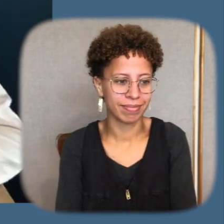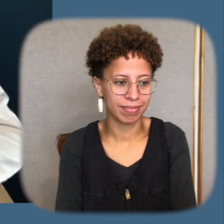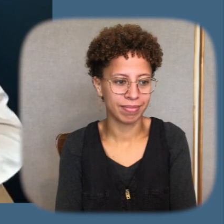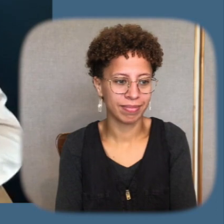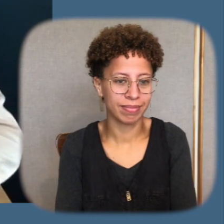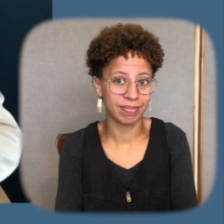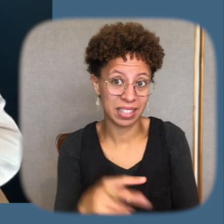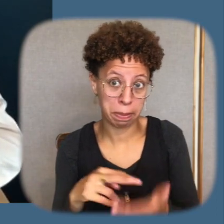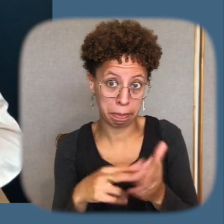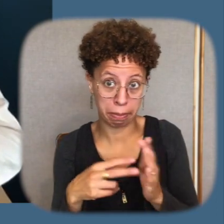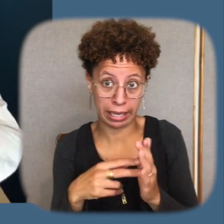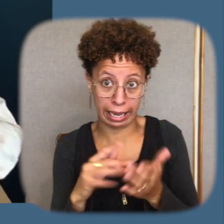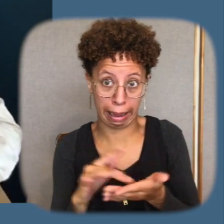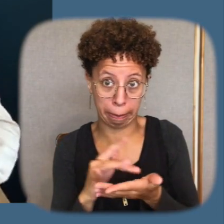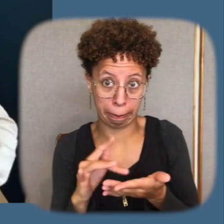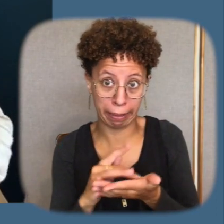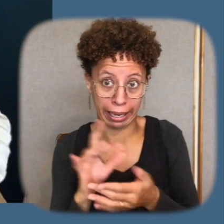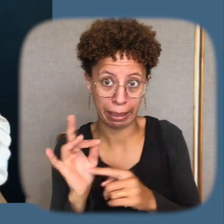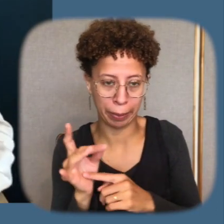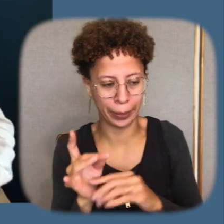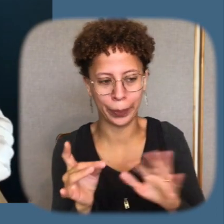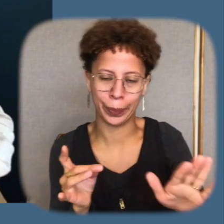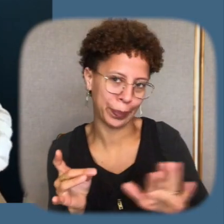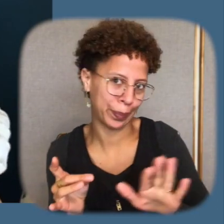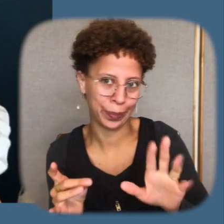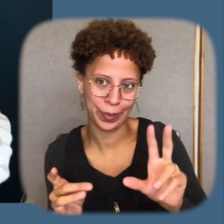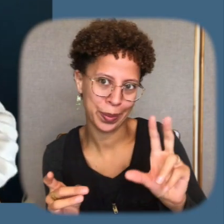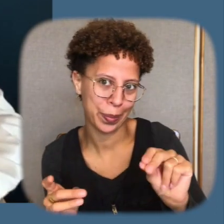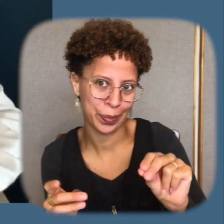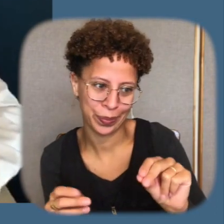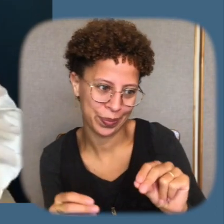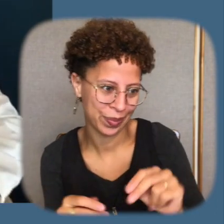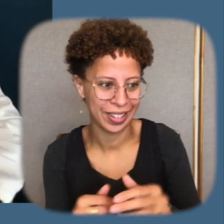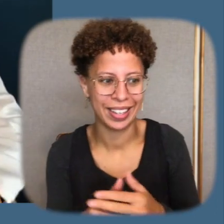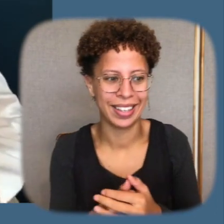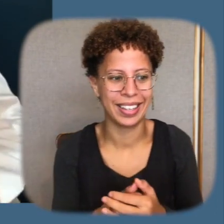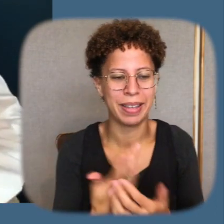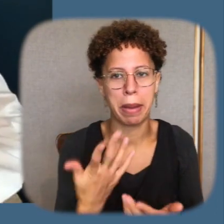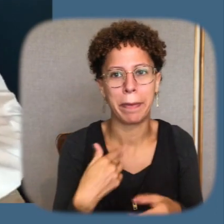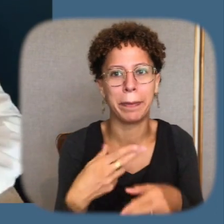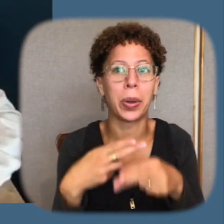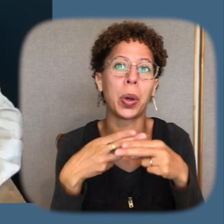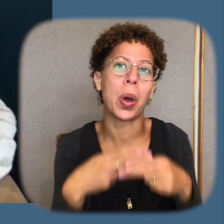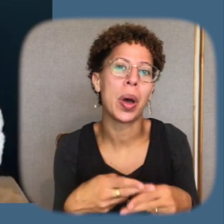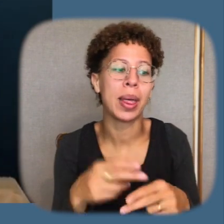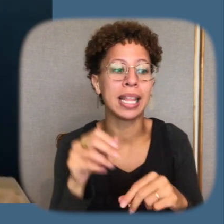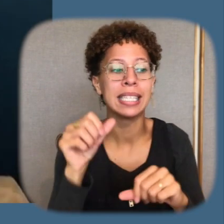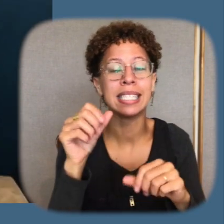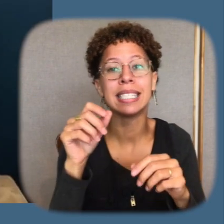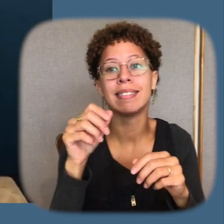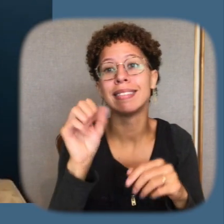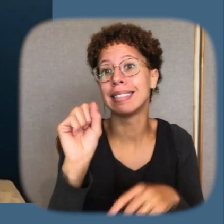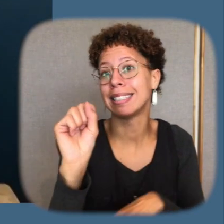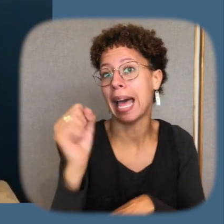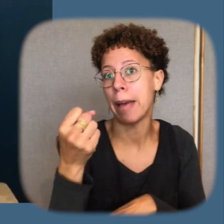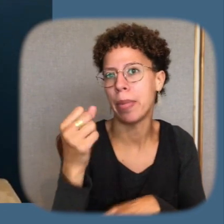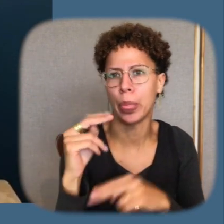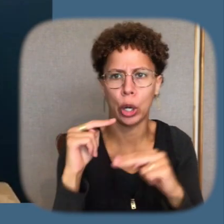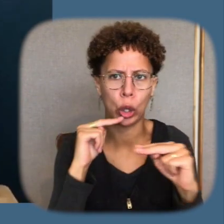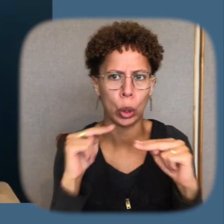No, that doesn't mean you get 8 minutes of iPad. Okay. Simon the scientist. I think I might call you Simon the